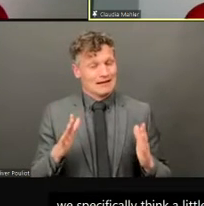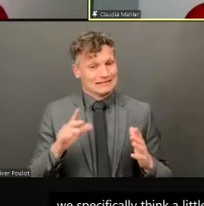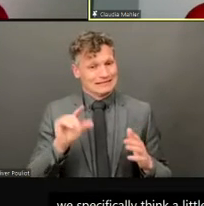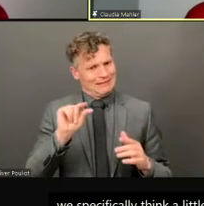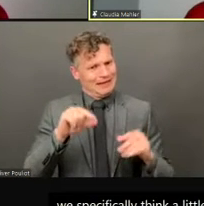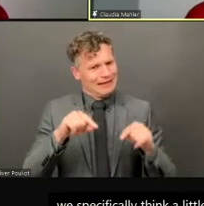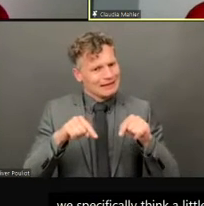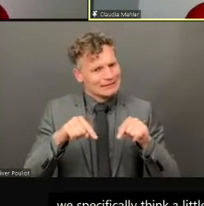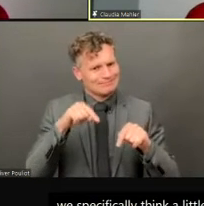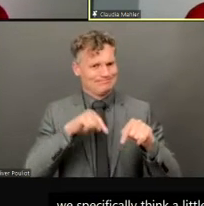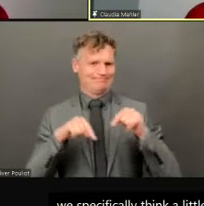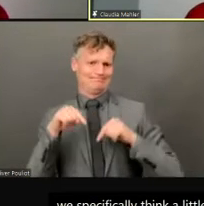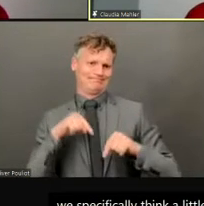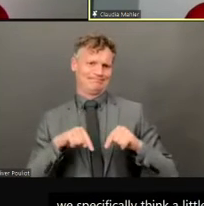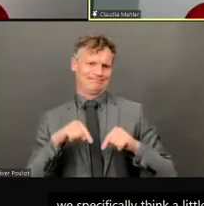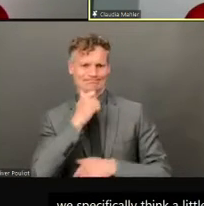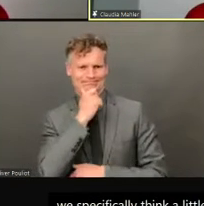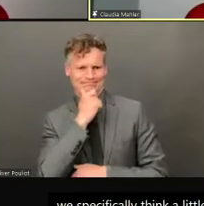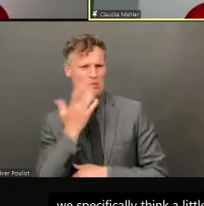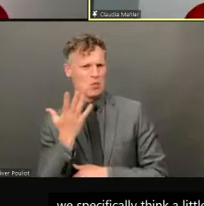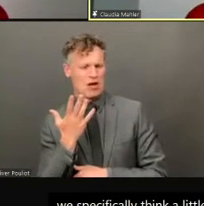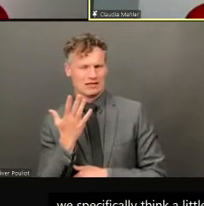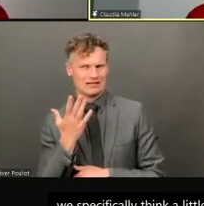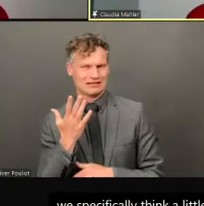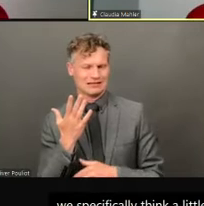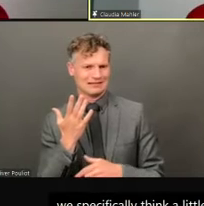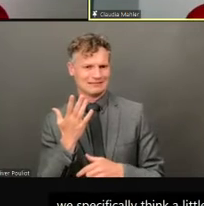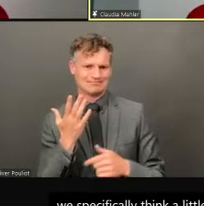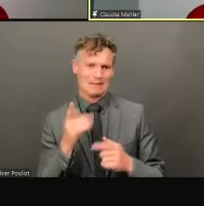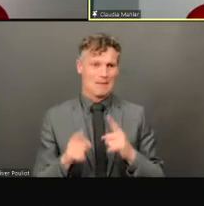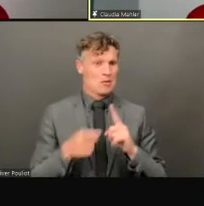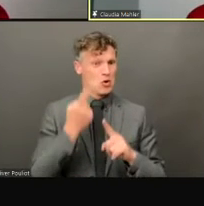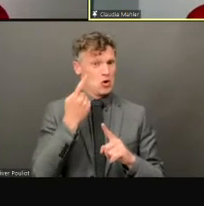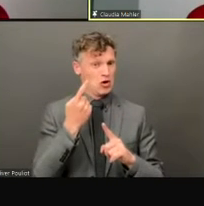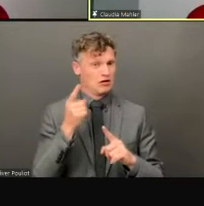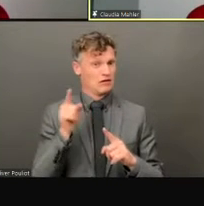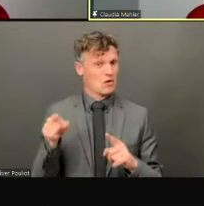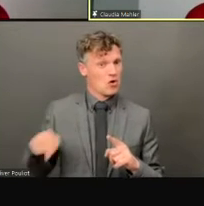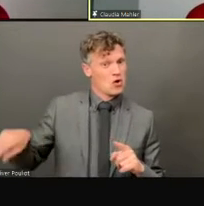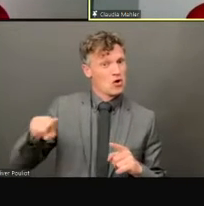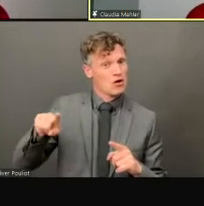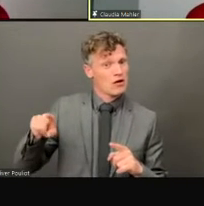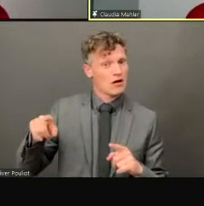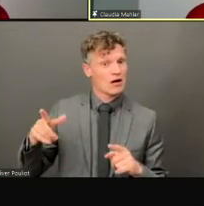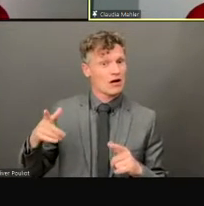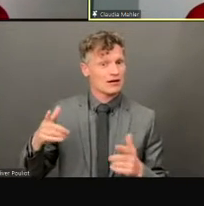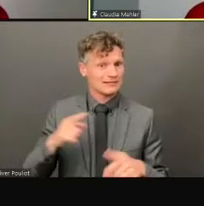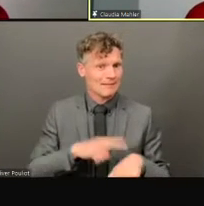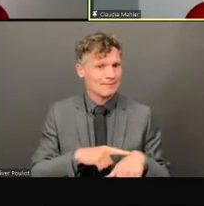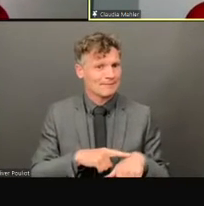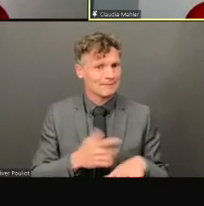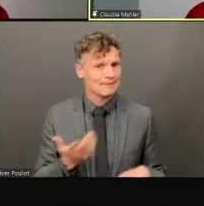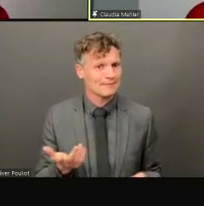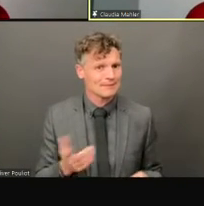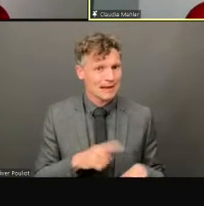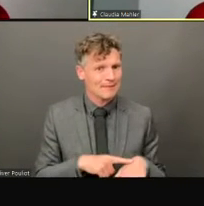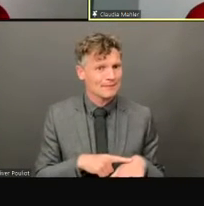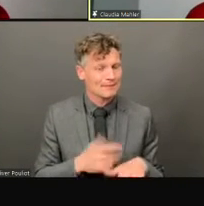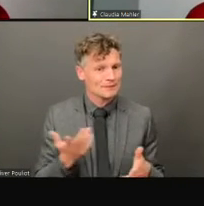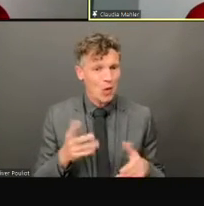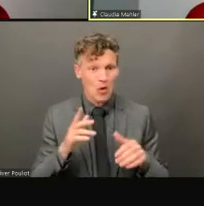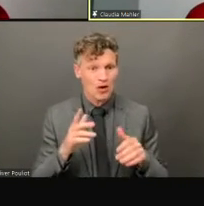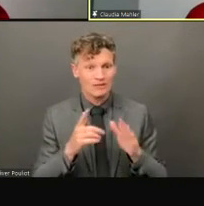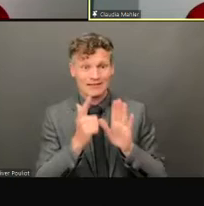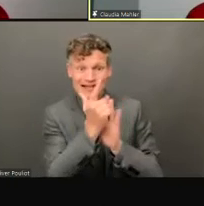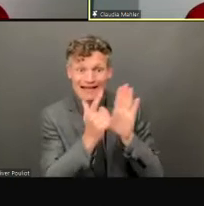time. Time is essential for older persons, so short proceedings are in need. Then what we have also